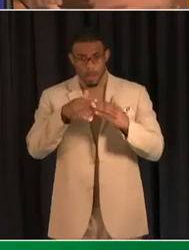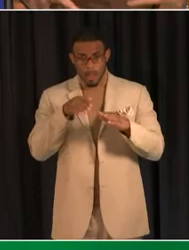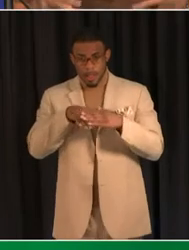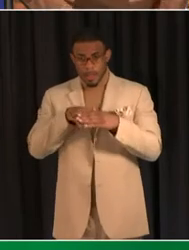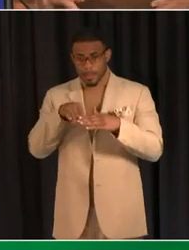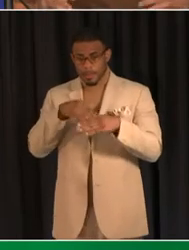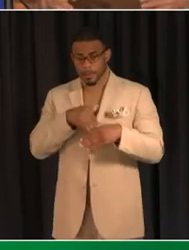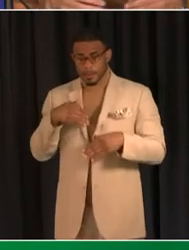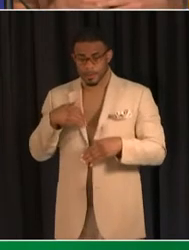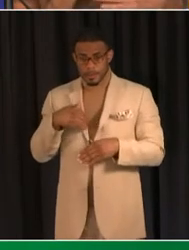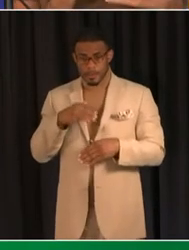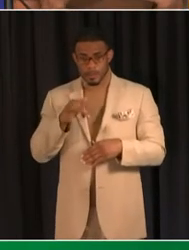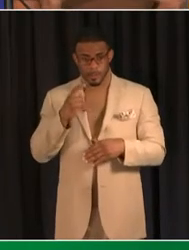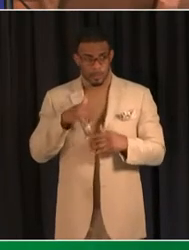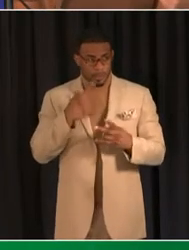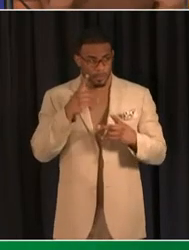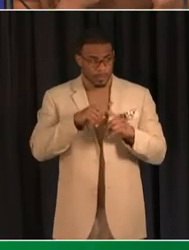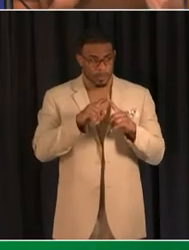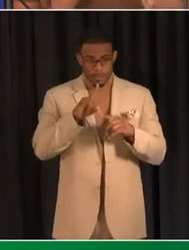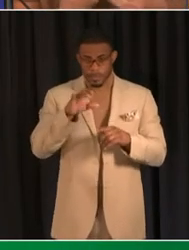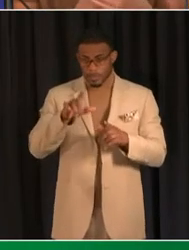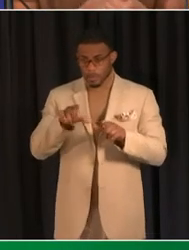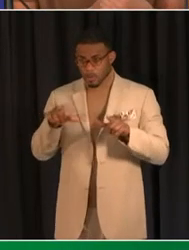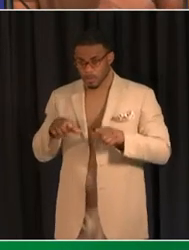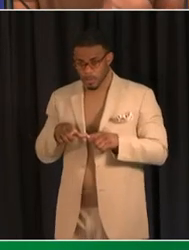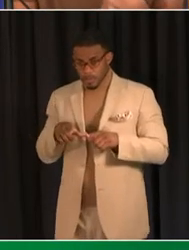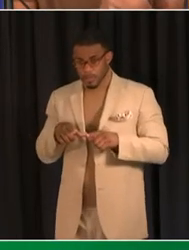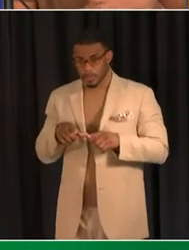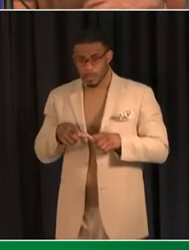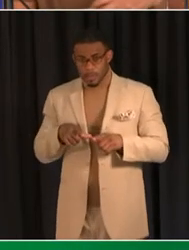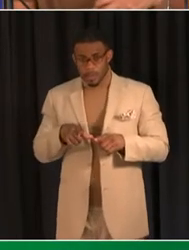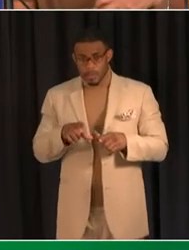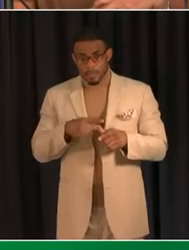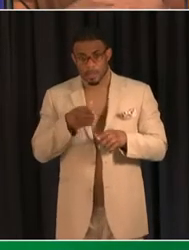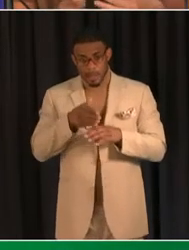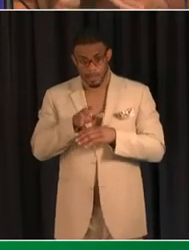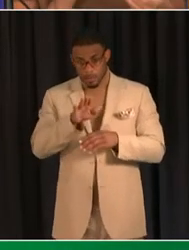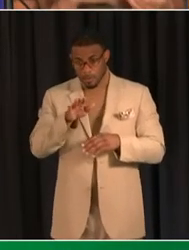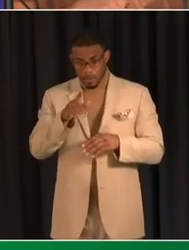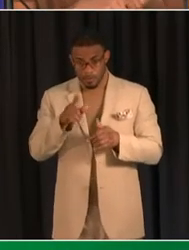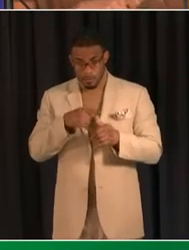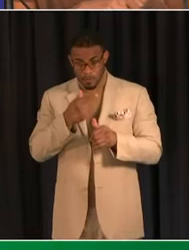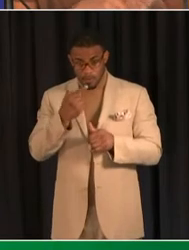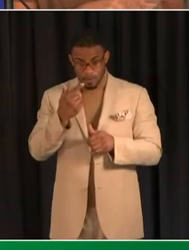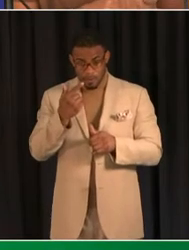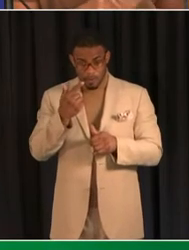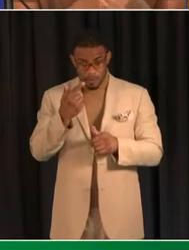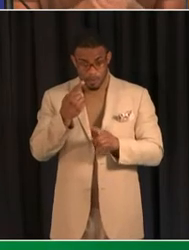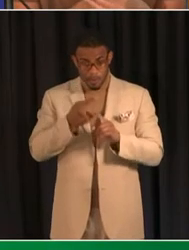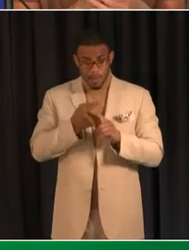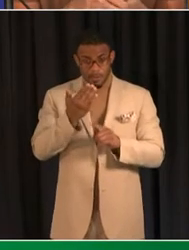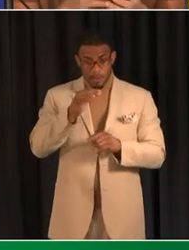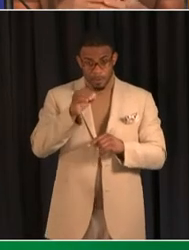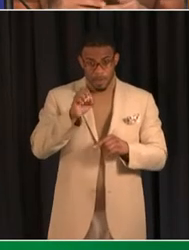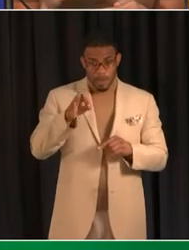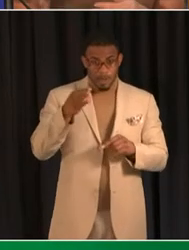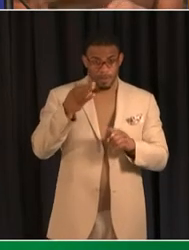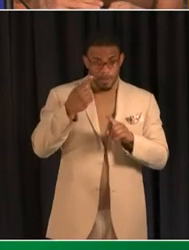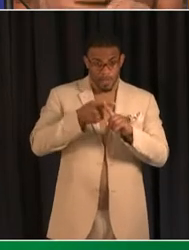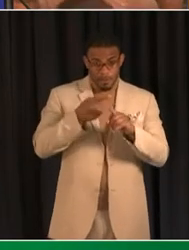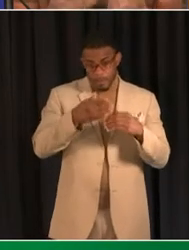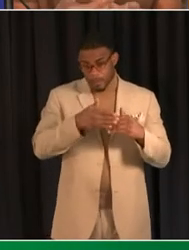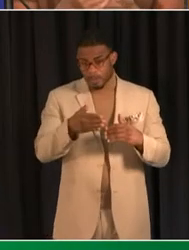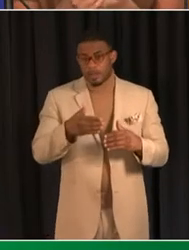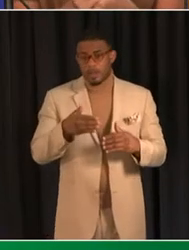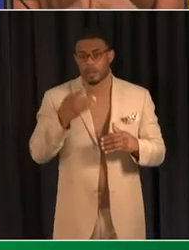trial of that all-access membership, that one where you can visit different DC locations. And then after your first free month, 15% off